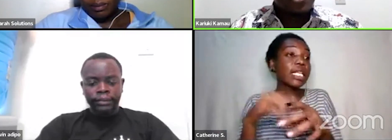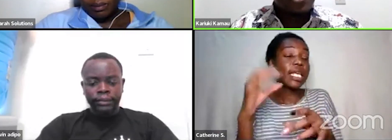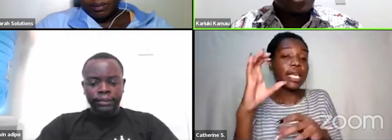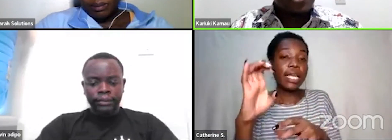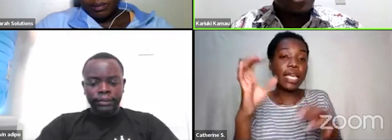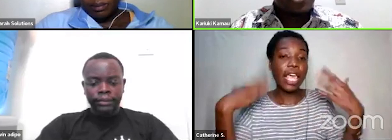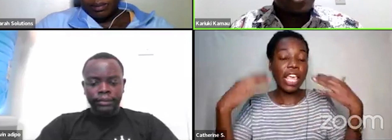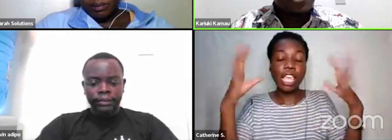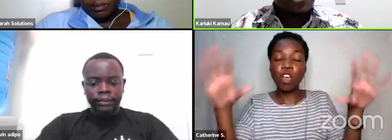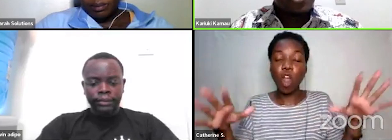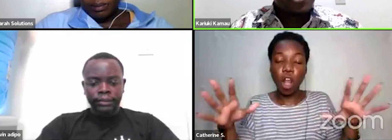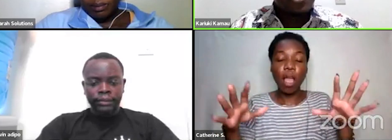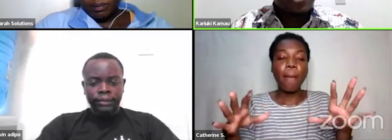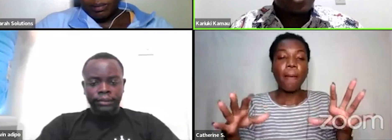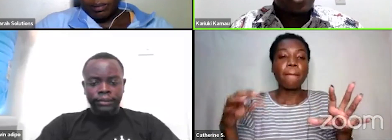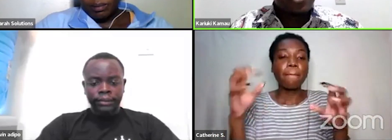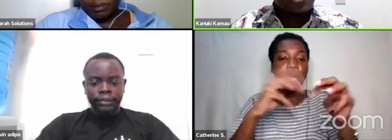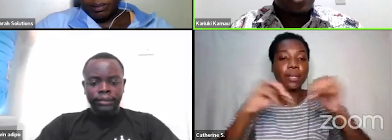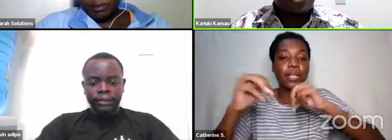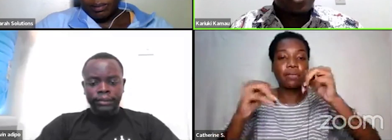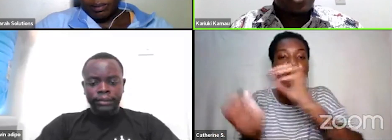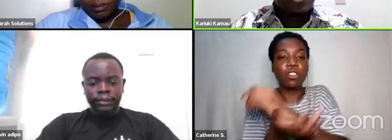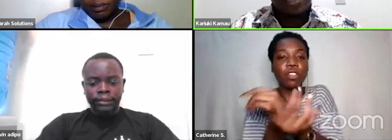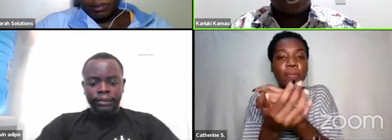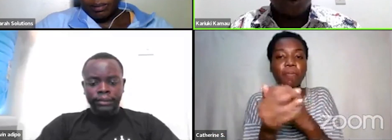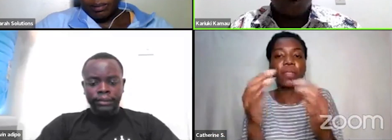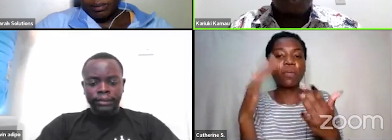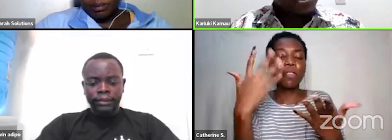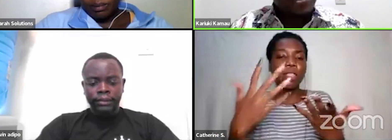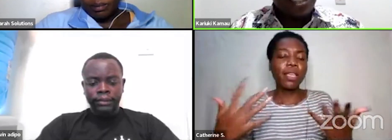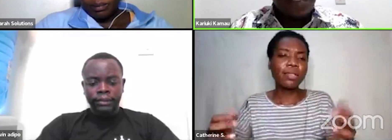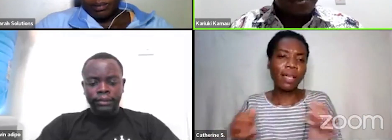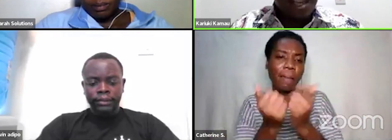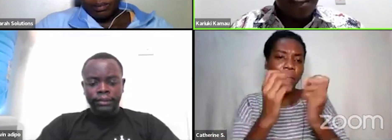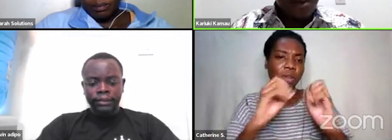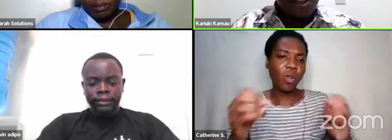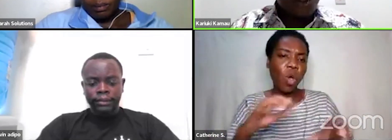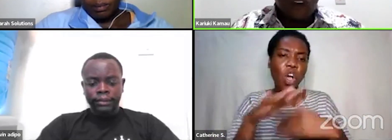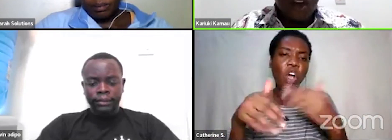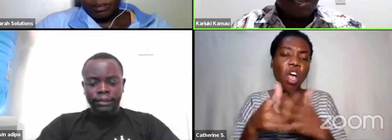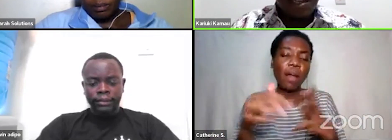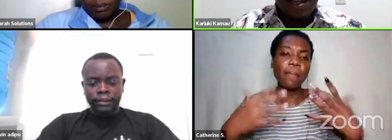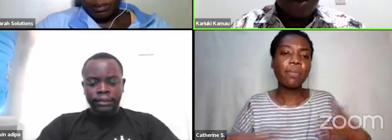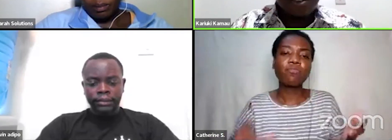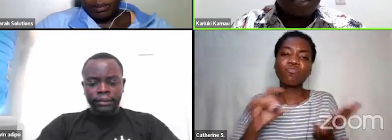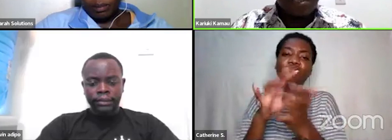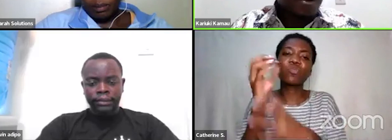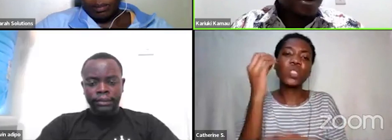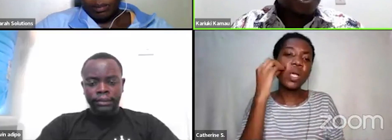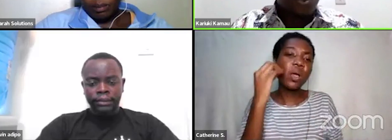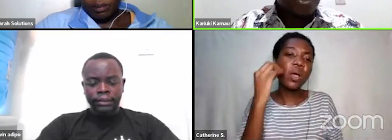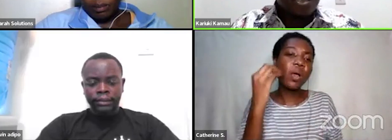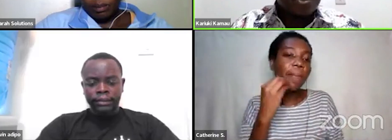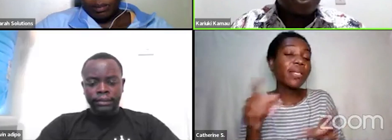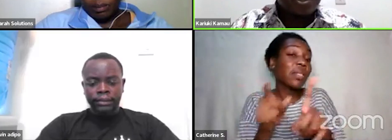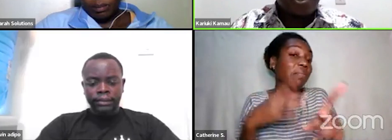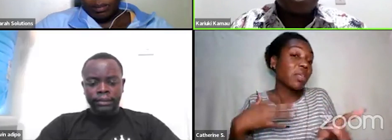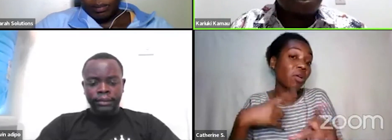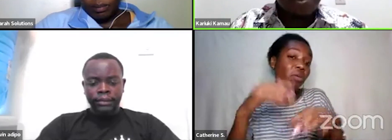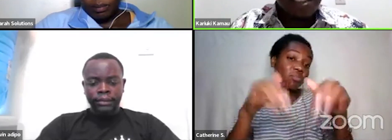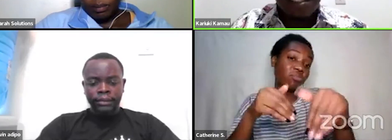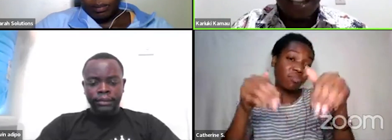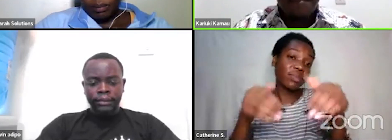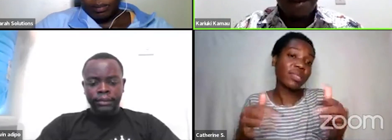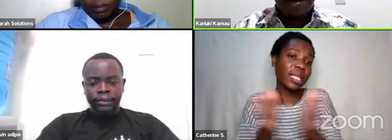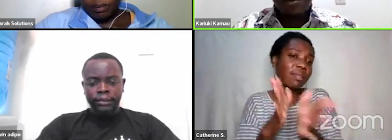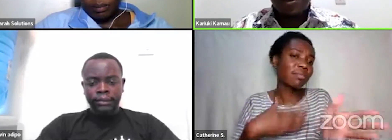their offices, and operations were not happening. Everybody was sent home. Immediately, even me, I went to farming. I was saying, let's wait until